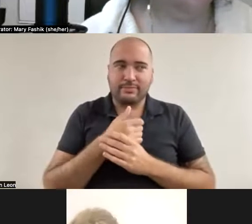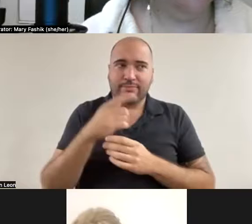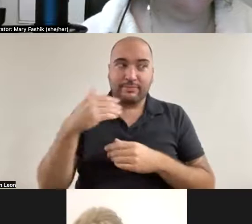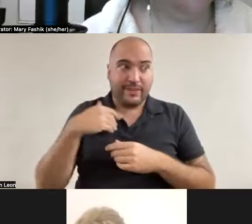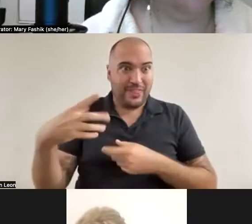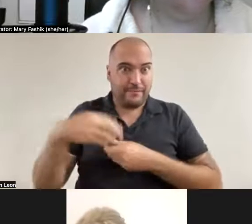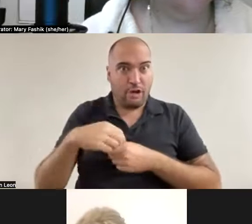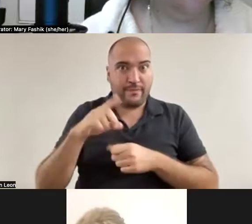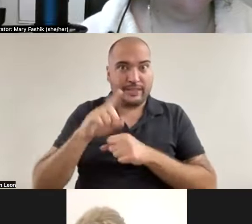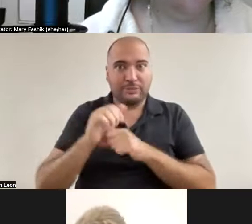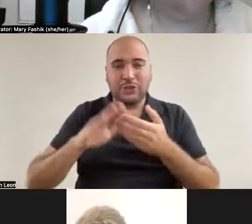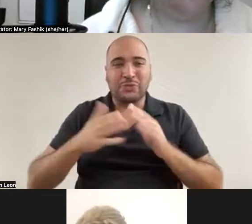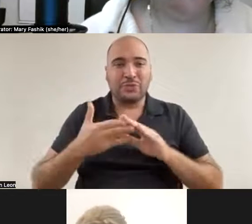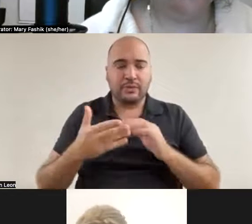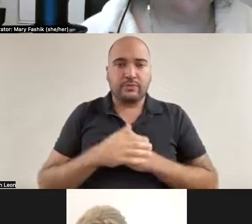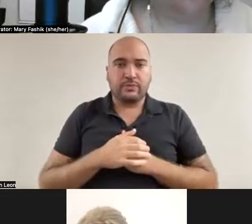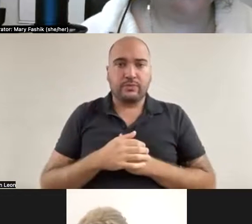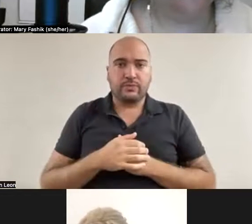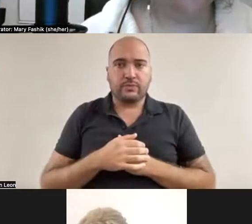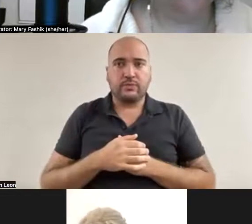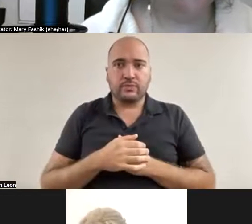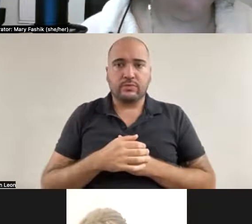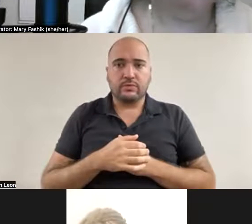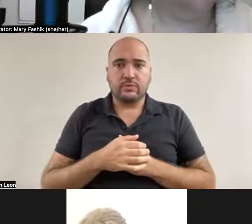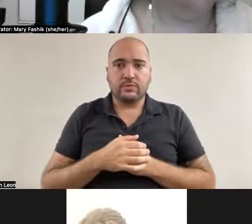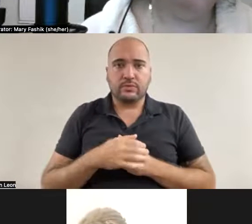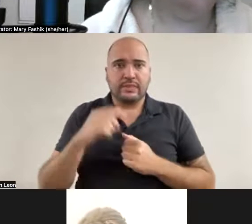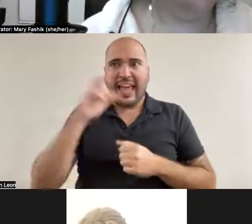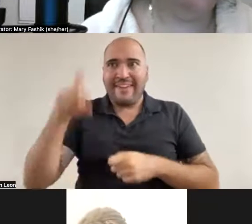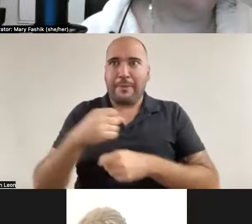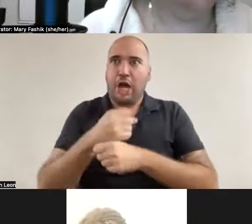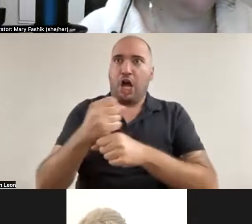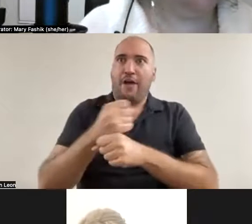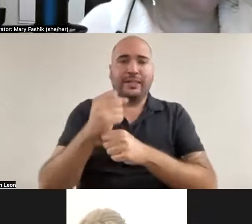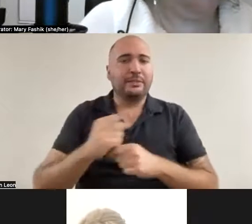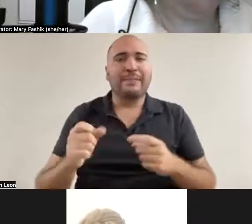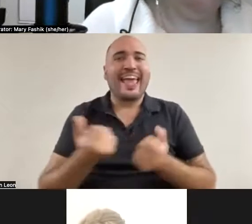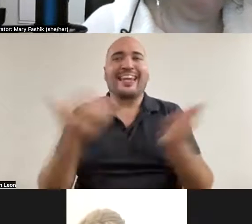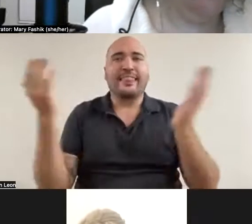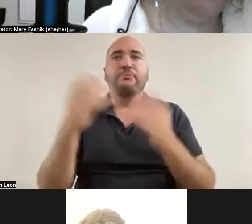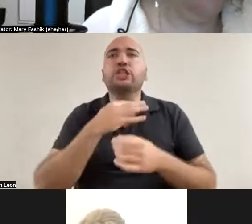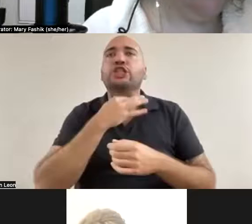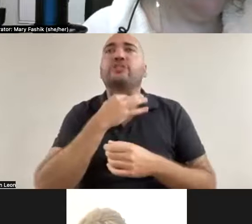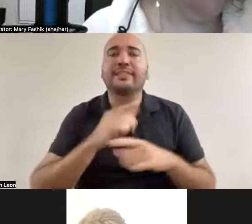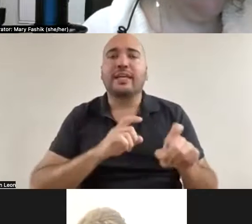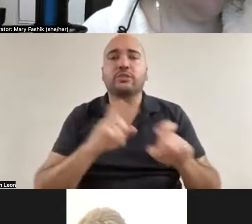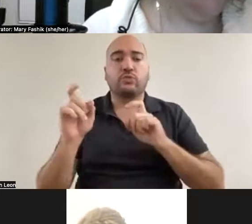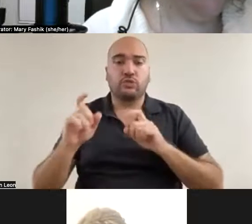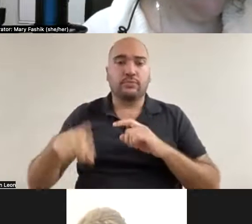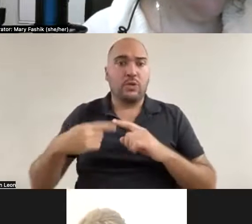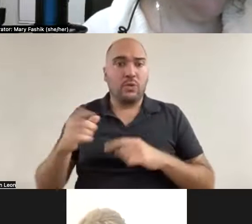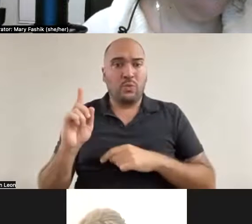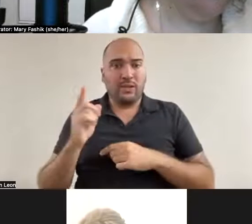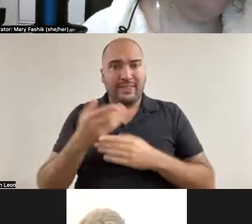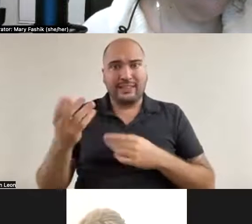disability community? And this can be, it doesn't have to be coffee, but it can be anything. Be curious, ask questions about where